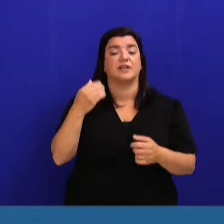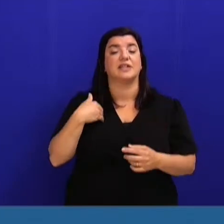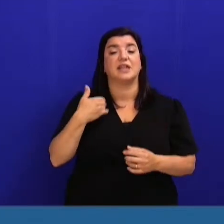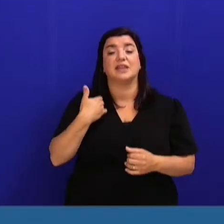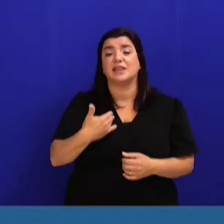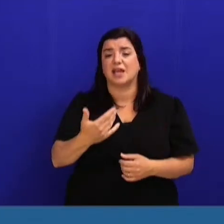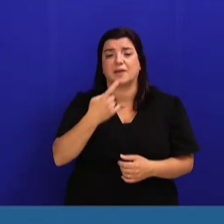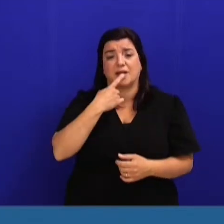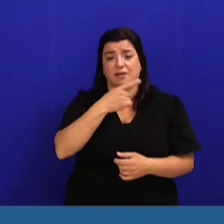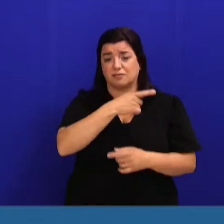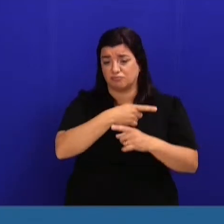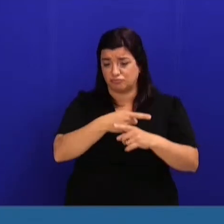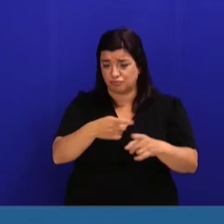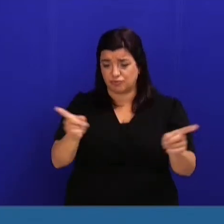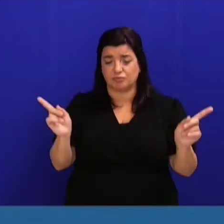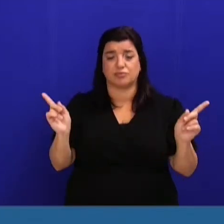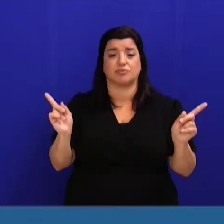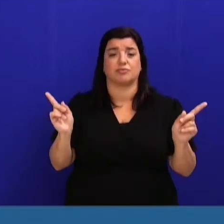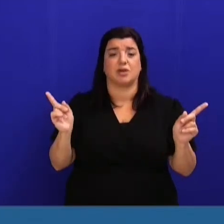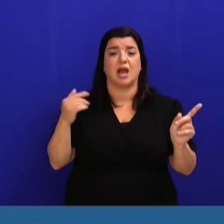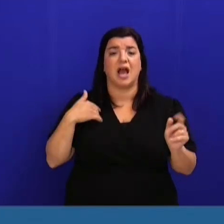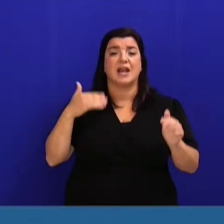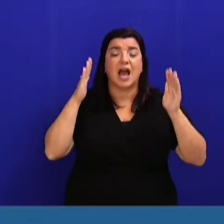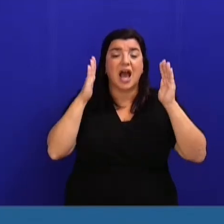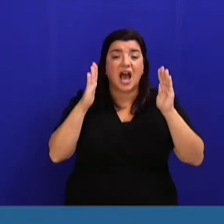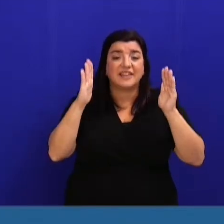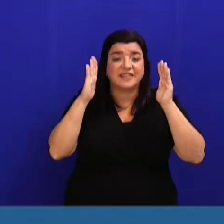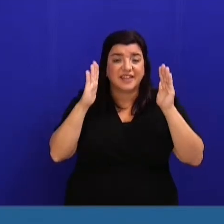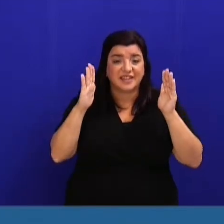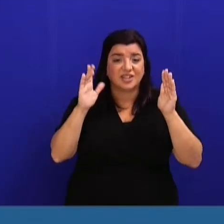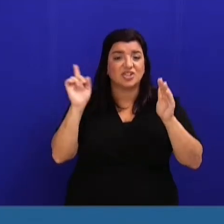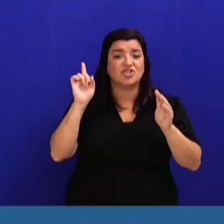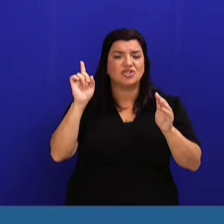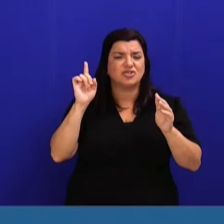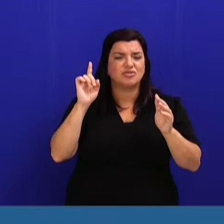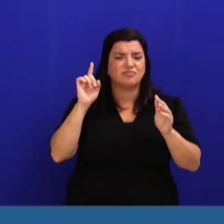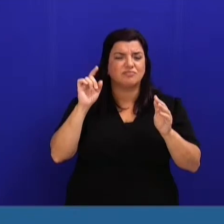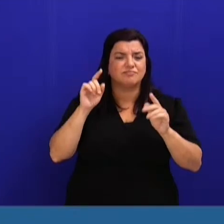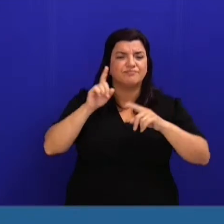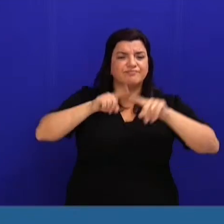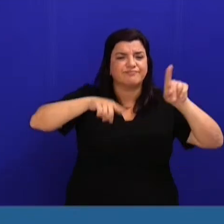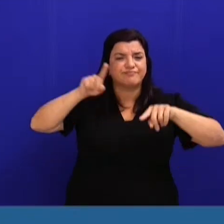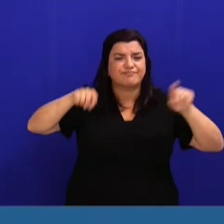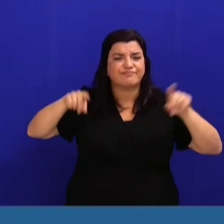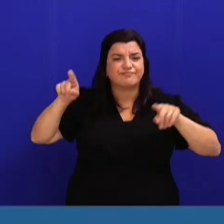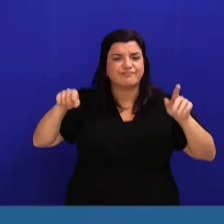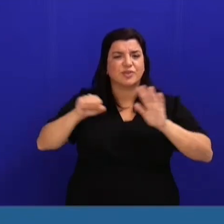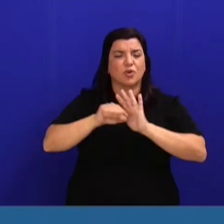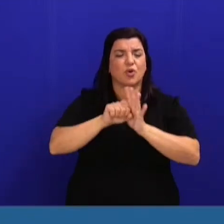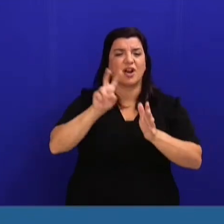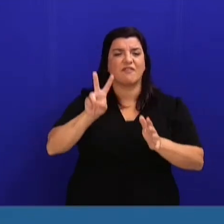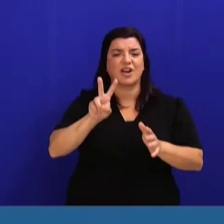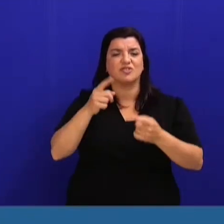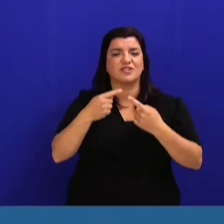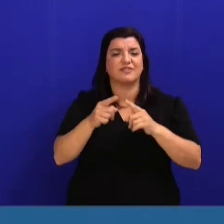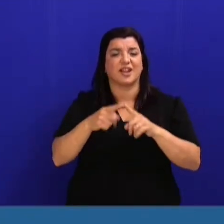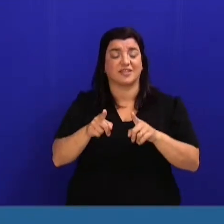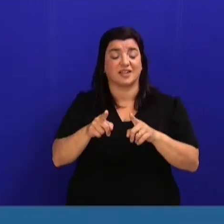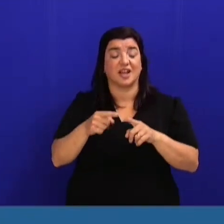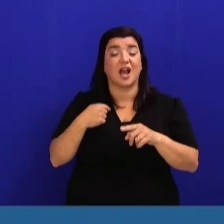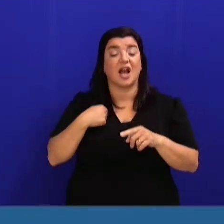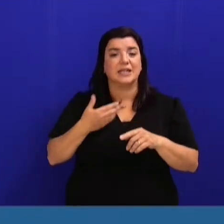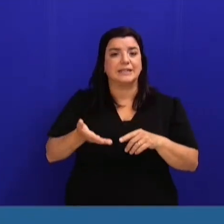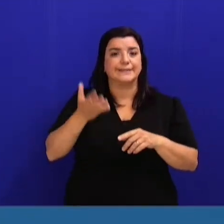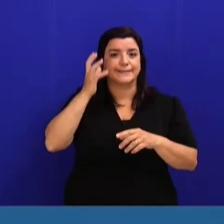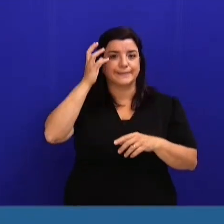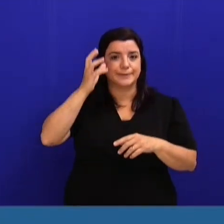aħna dejjem konna qegħdin attenti għal qed jiġri mill-varjanti u l-iktar li huwa ta' inkwiet fil-varjanti